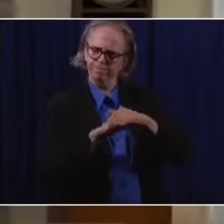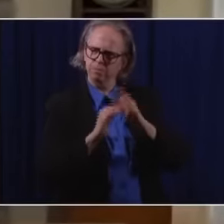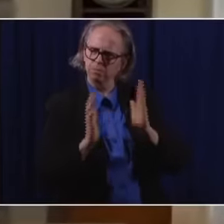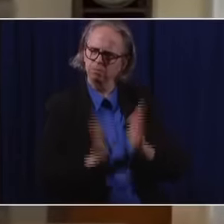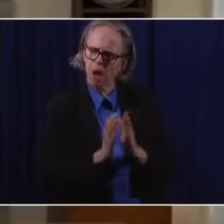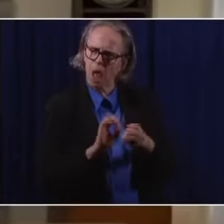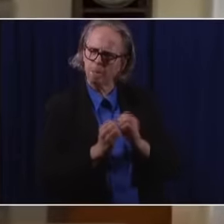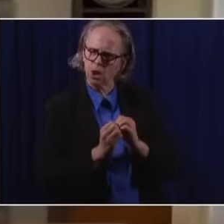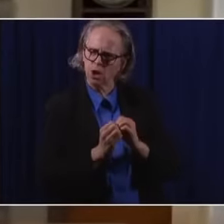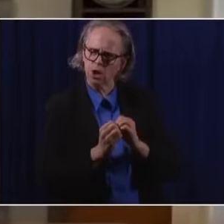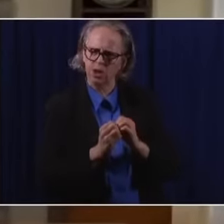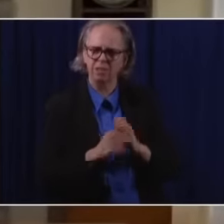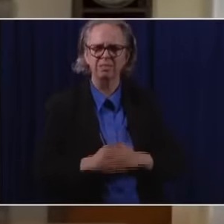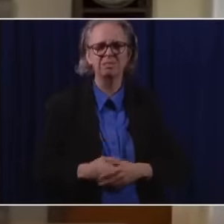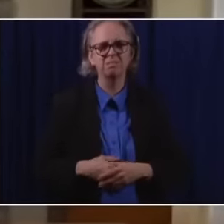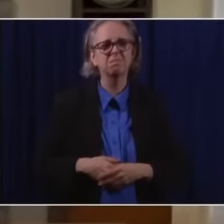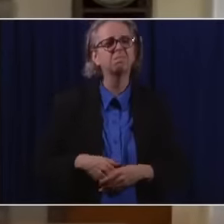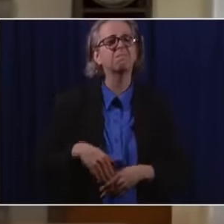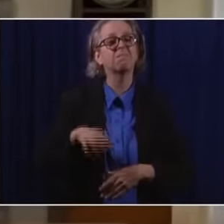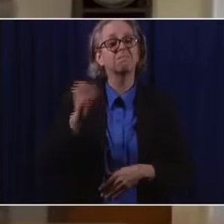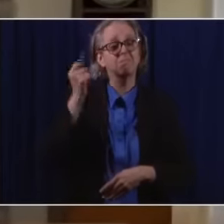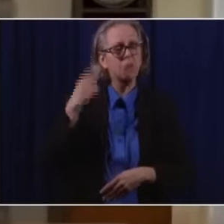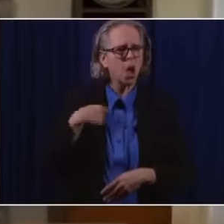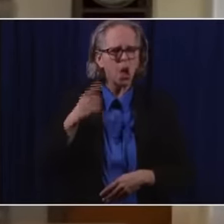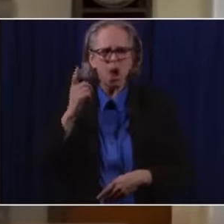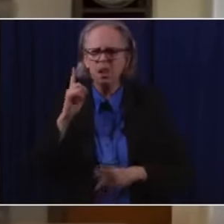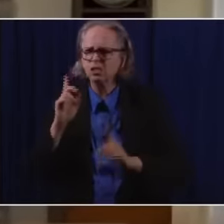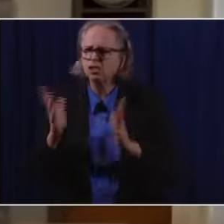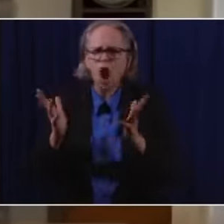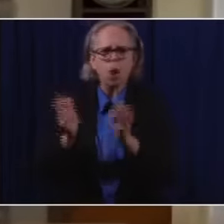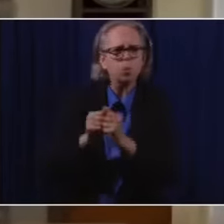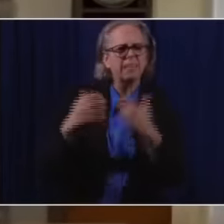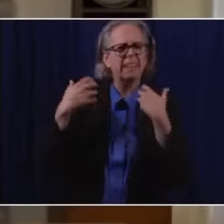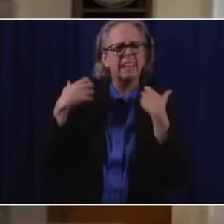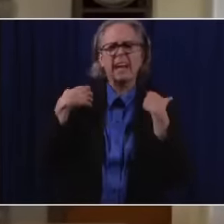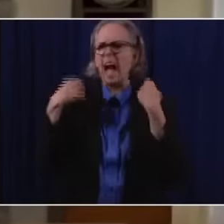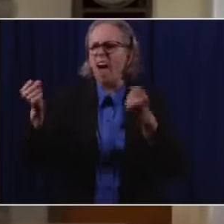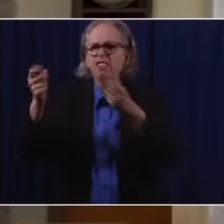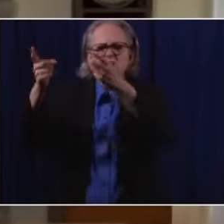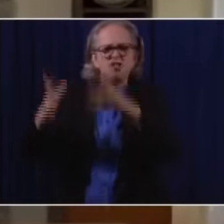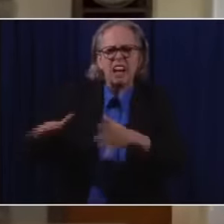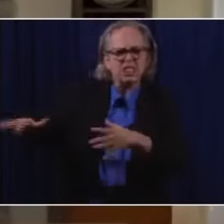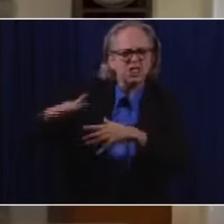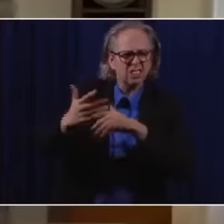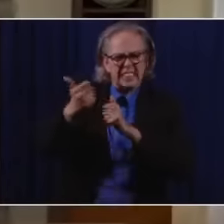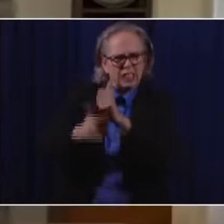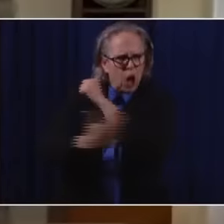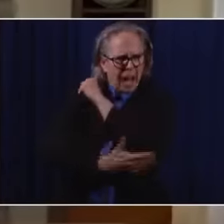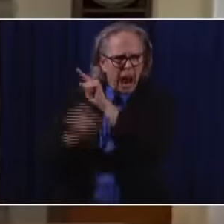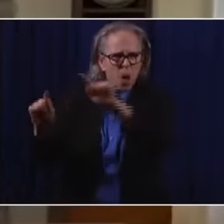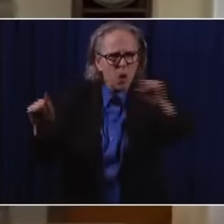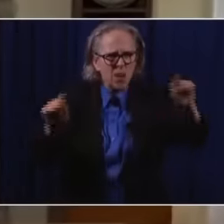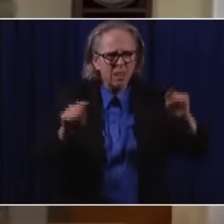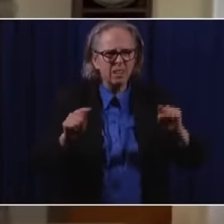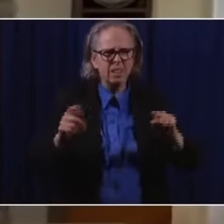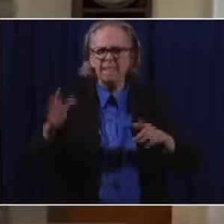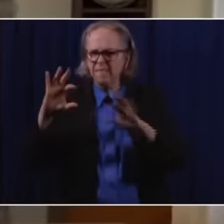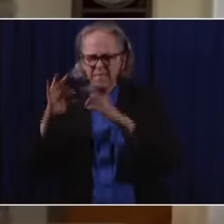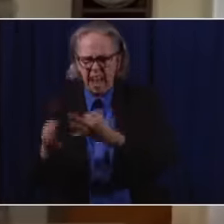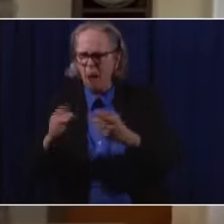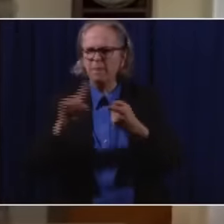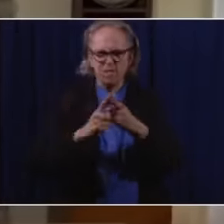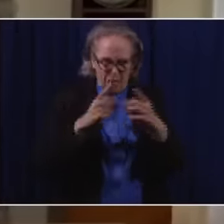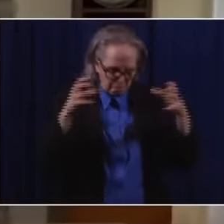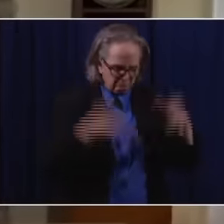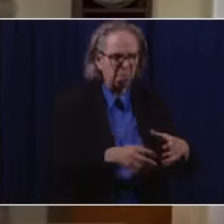to county health commissioners around the state, and when they tell me where we're seeing the spread, and that is where we're really